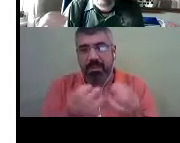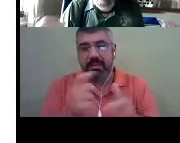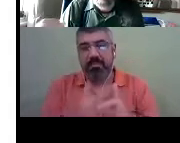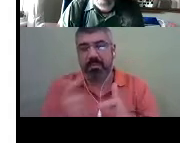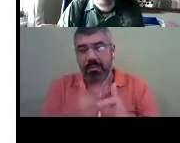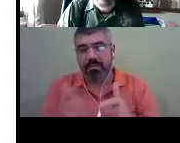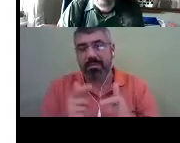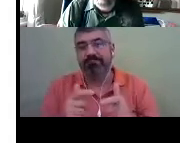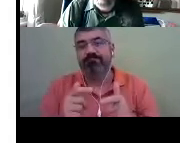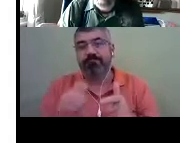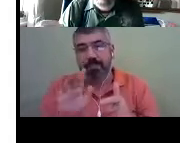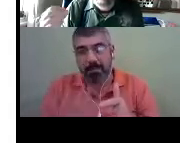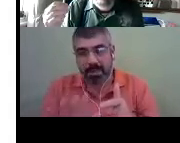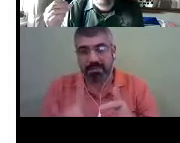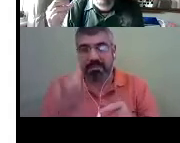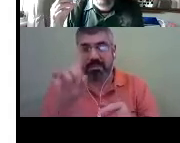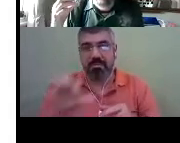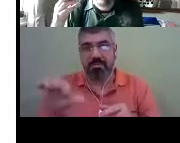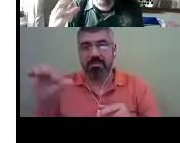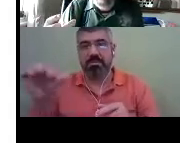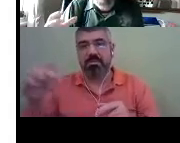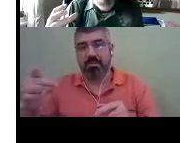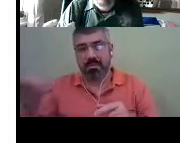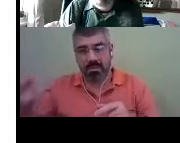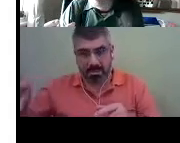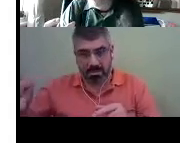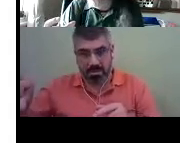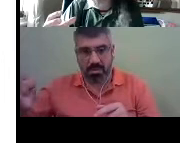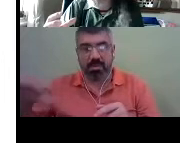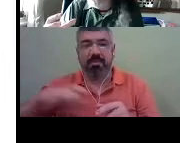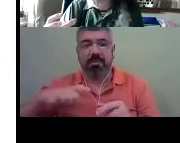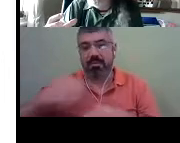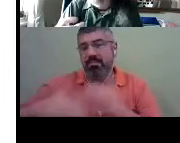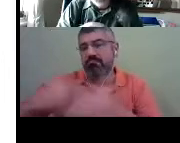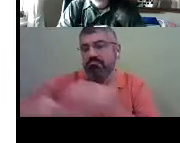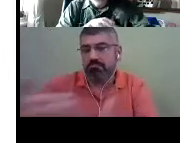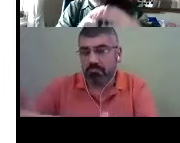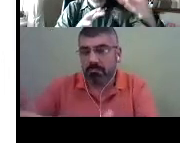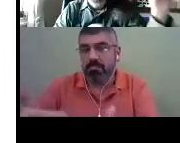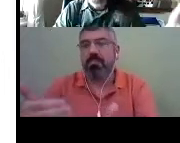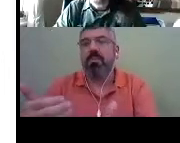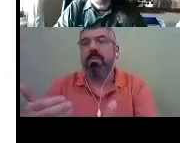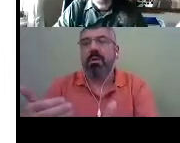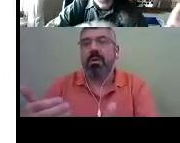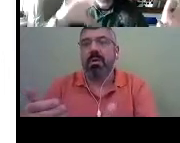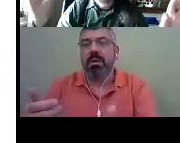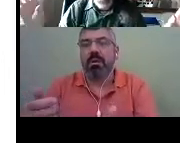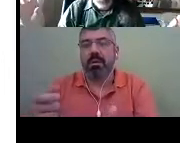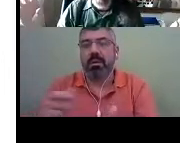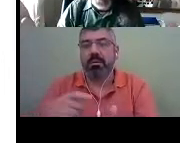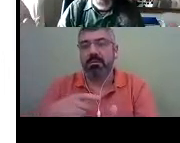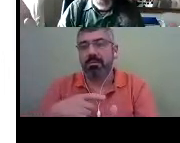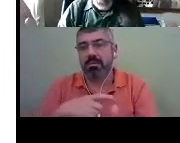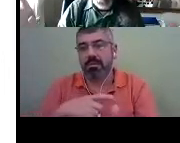In 1979, a young progressive people in Iran said, look, we don't want Moscow, we don't